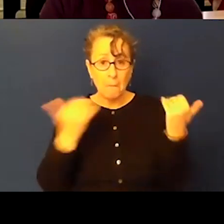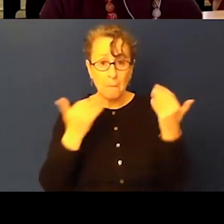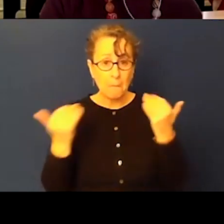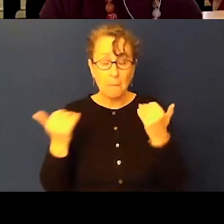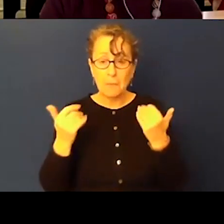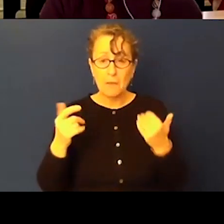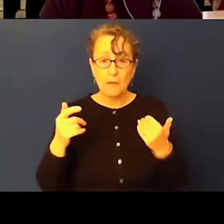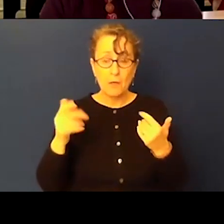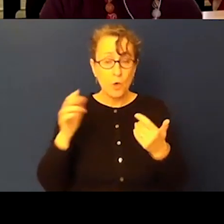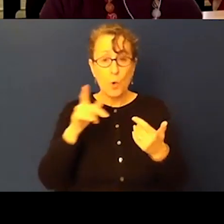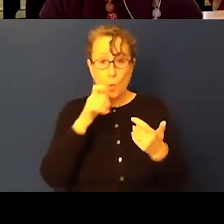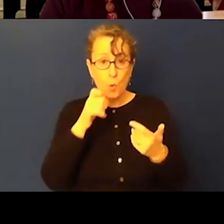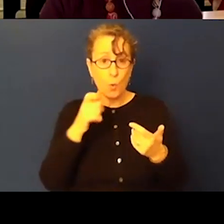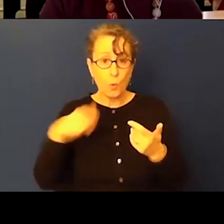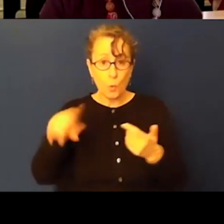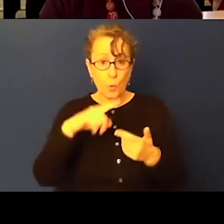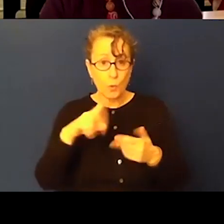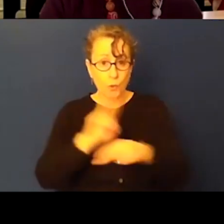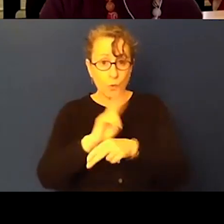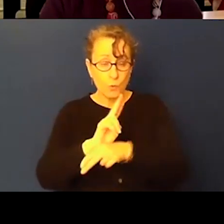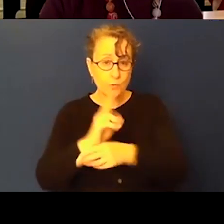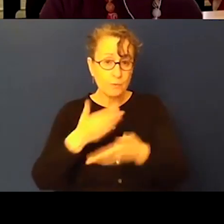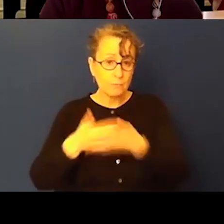thoughts are. I will not, but...